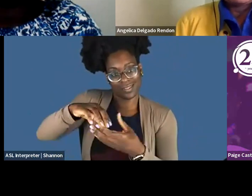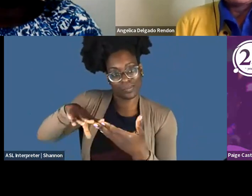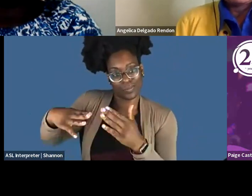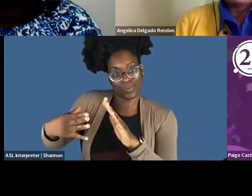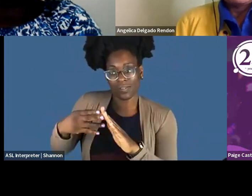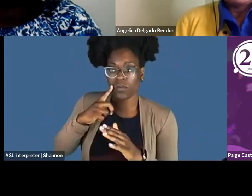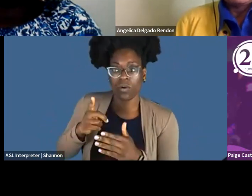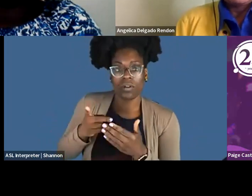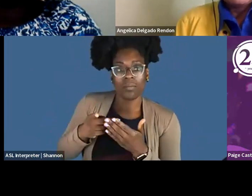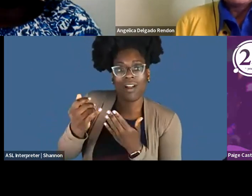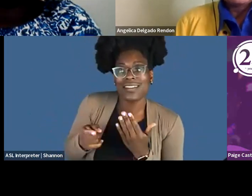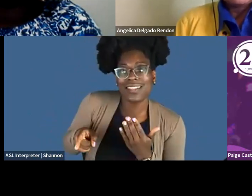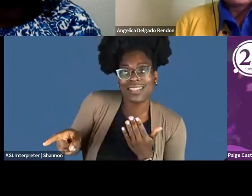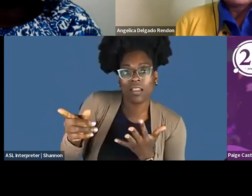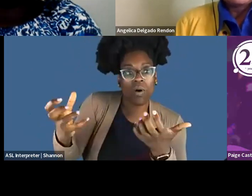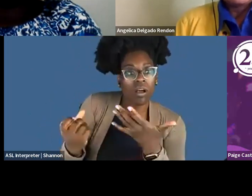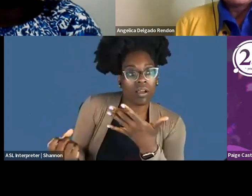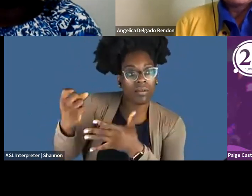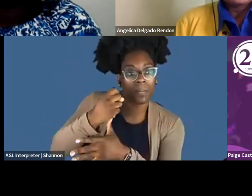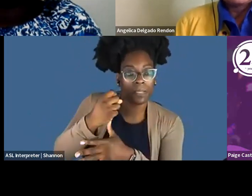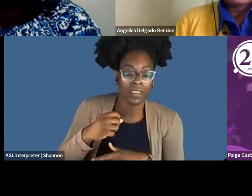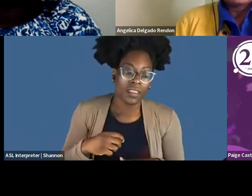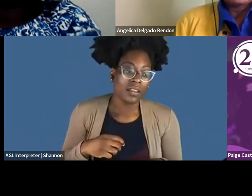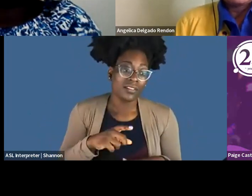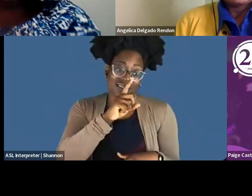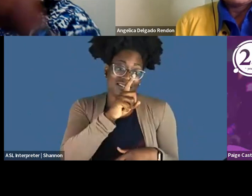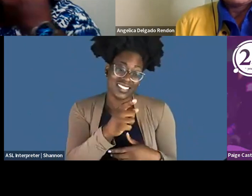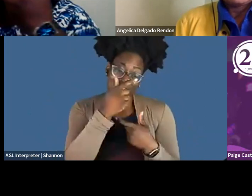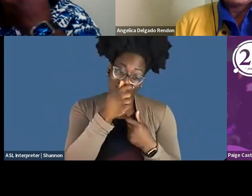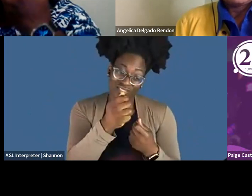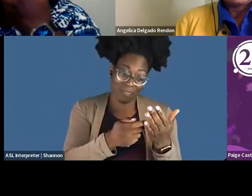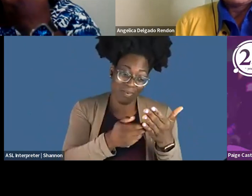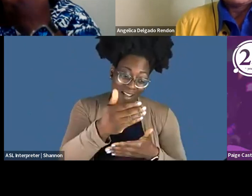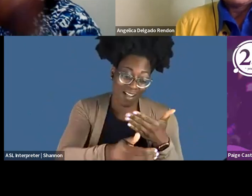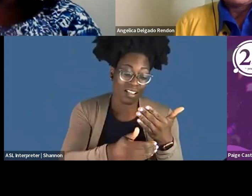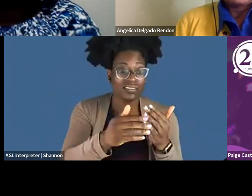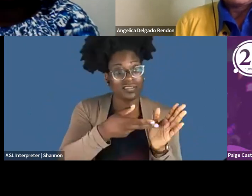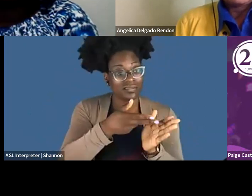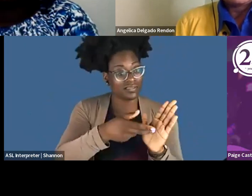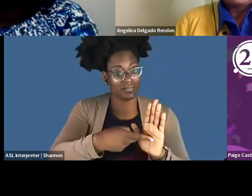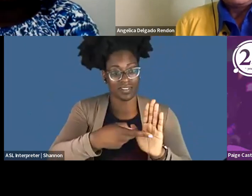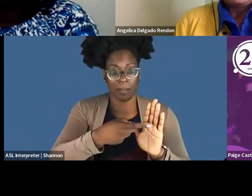really interesting process, sometimes uncomfortable for people to,